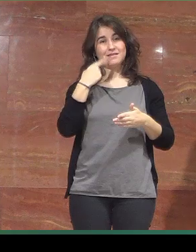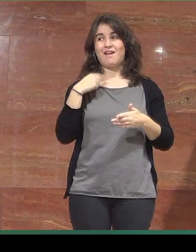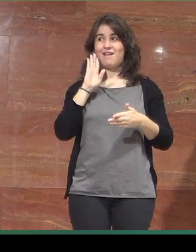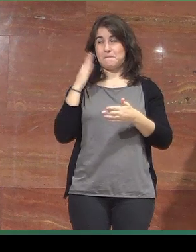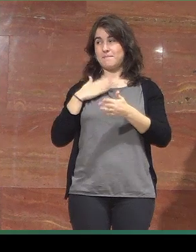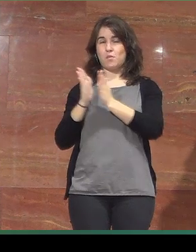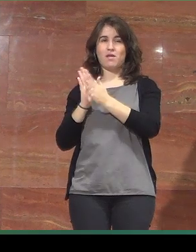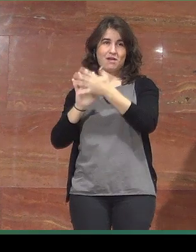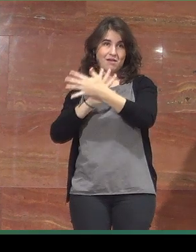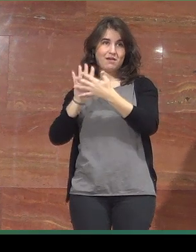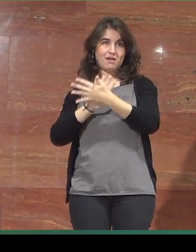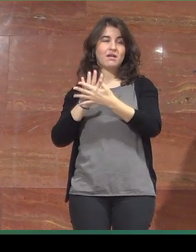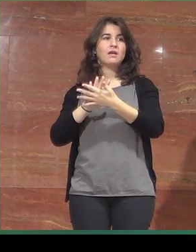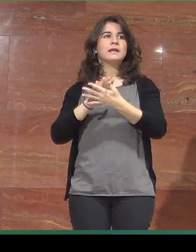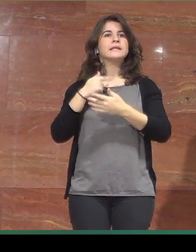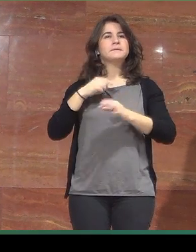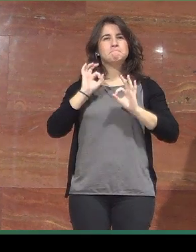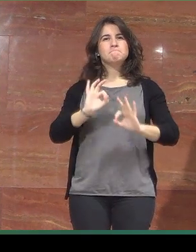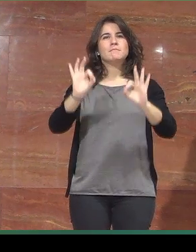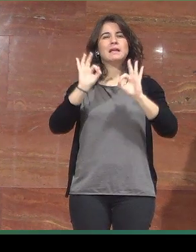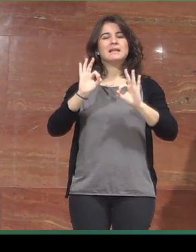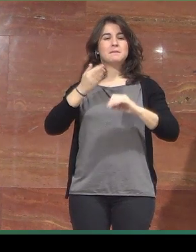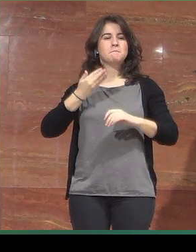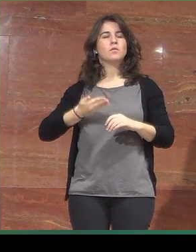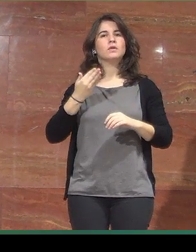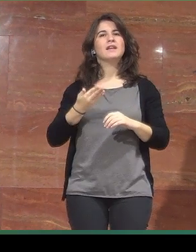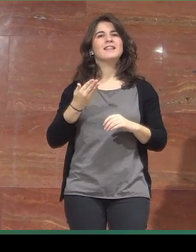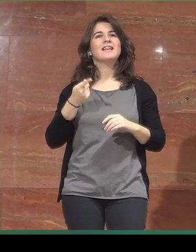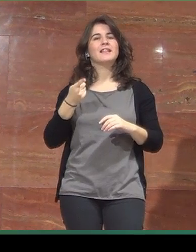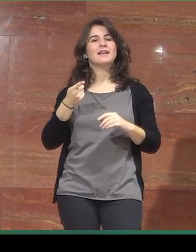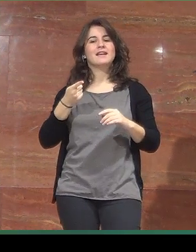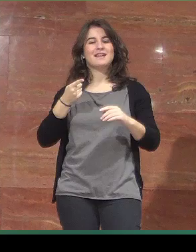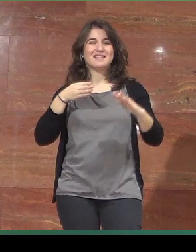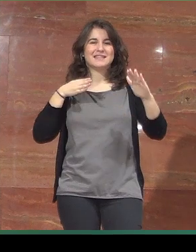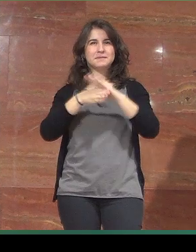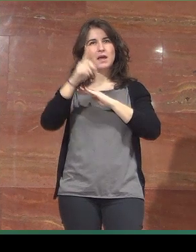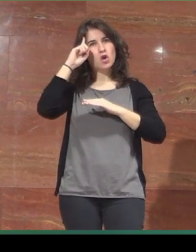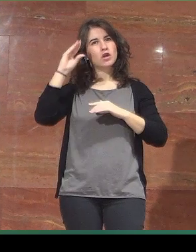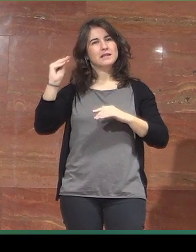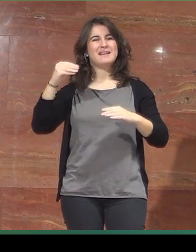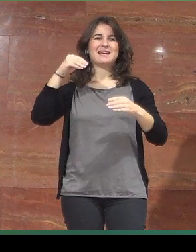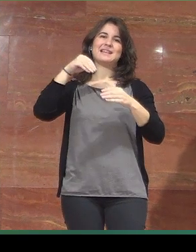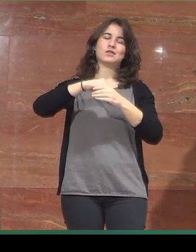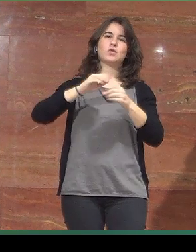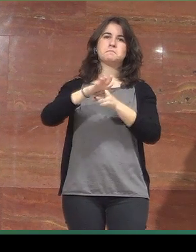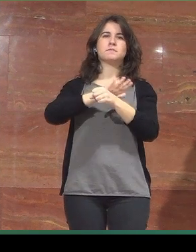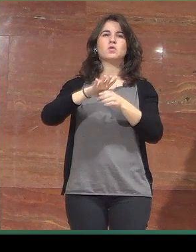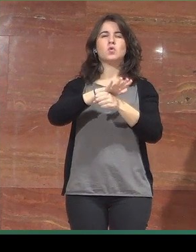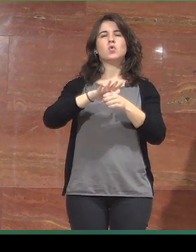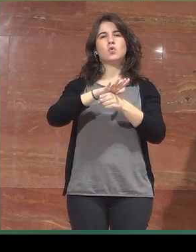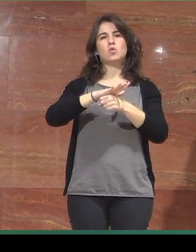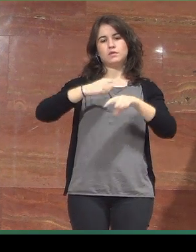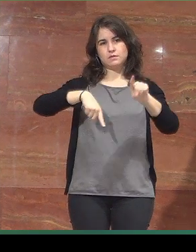accessibility in the transport environment for people who are travelling. Let me start with what is a